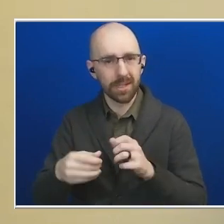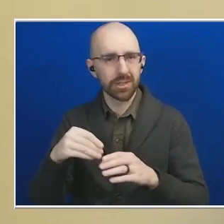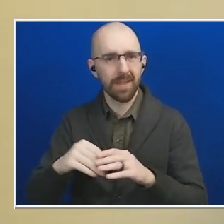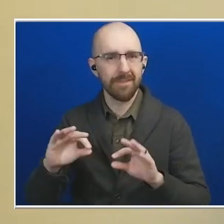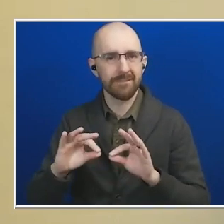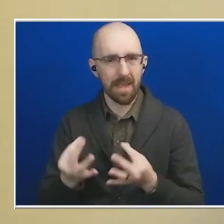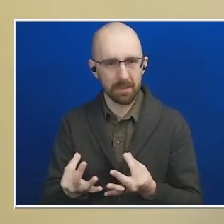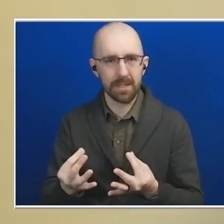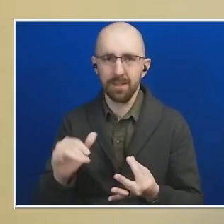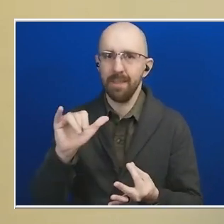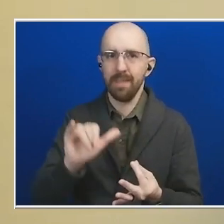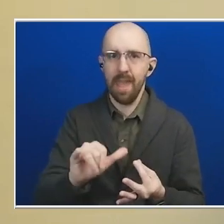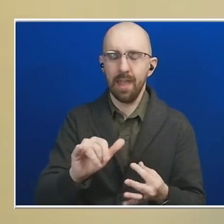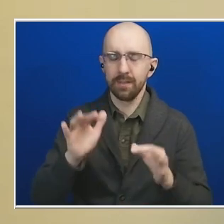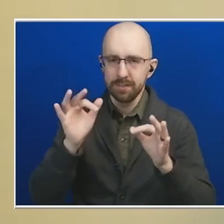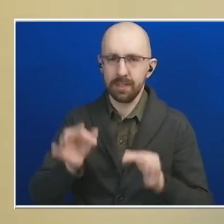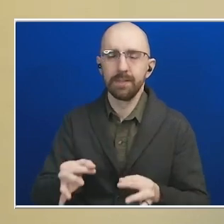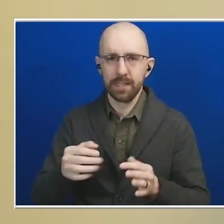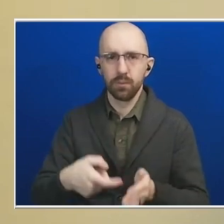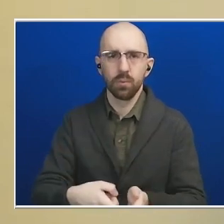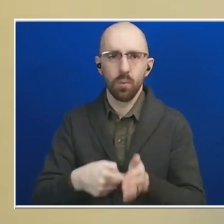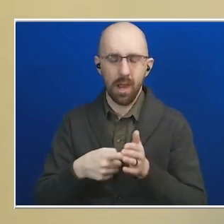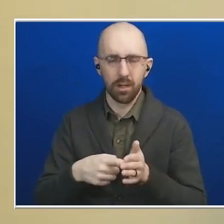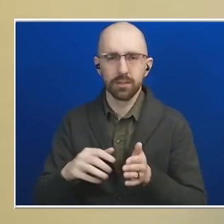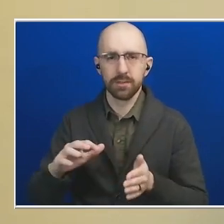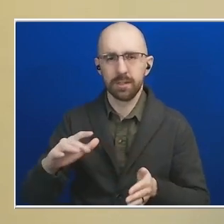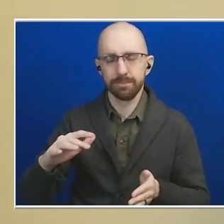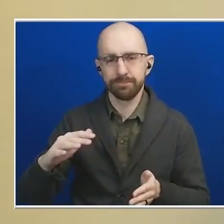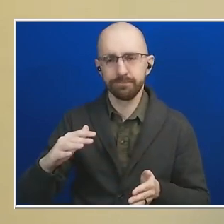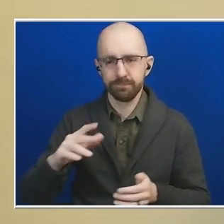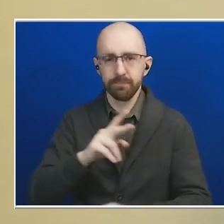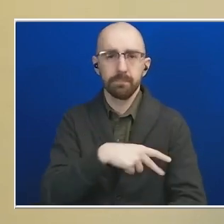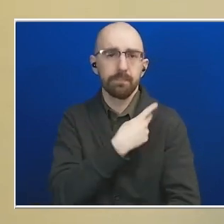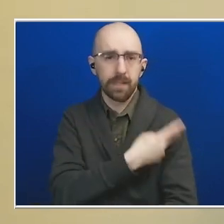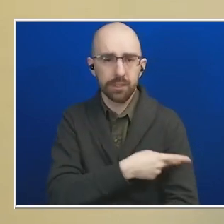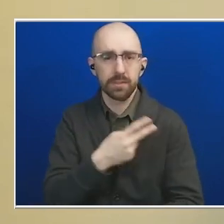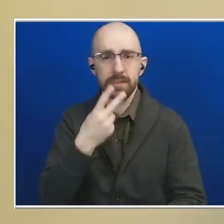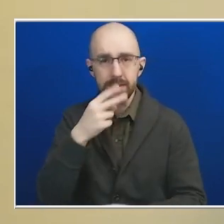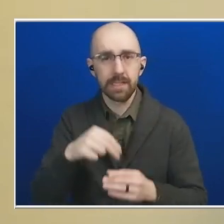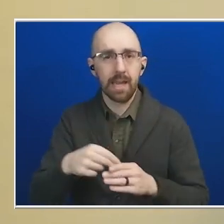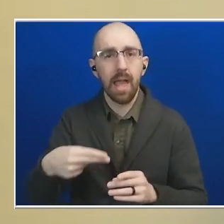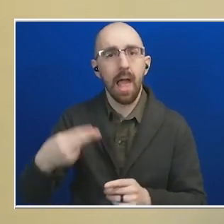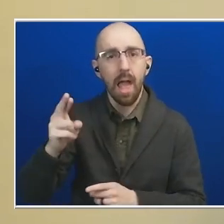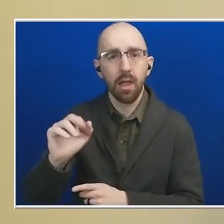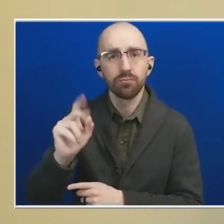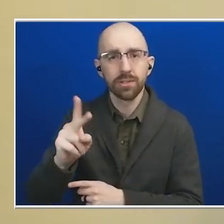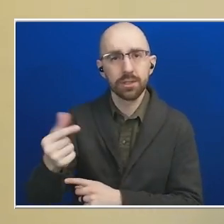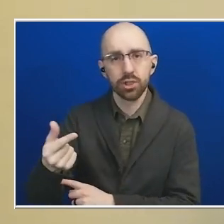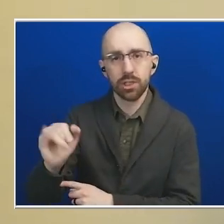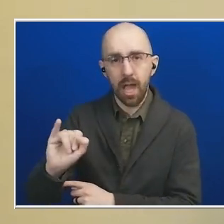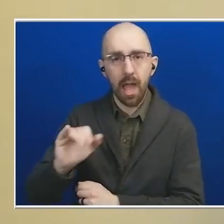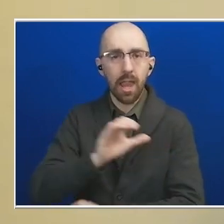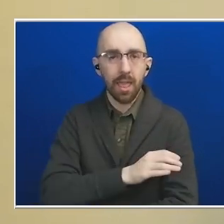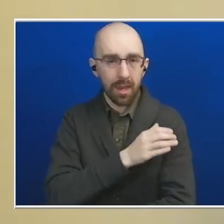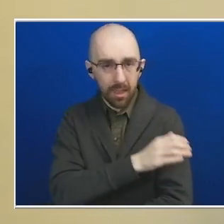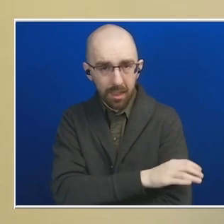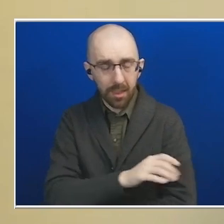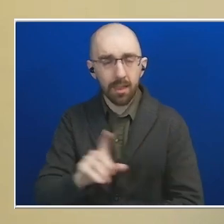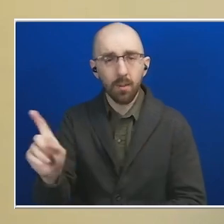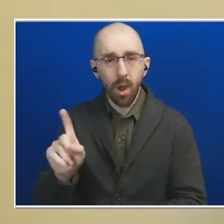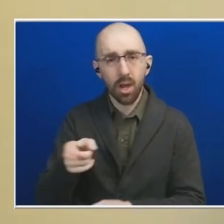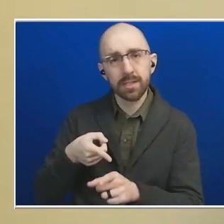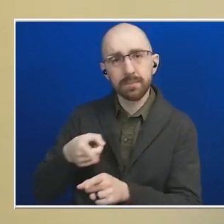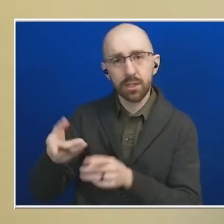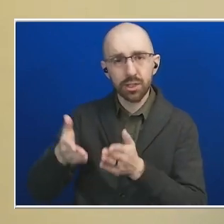That definitely requires the patient to be seen actually in a high-risk GI clinic, where specialists like